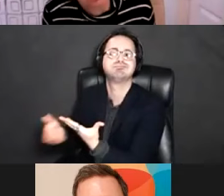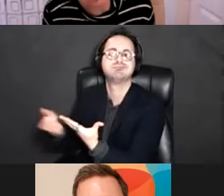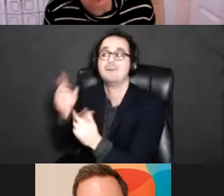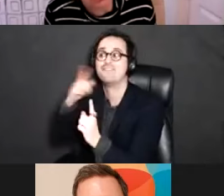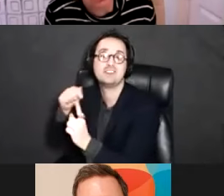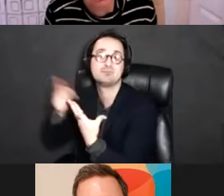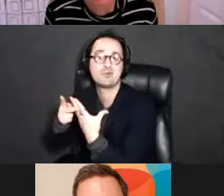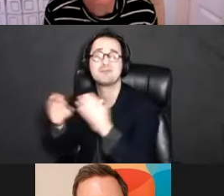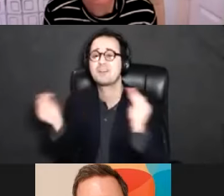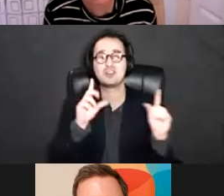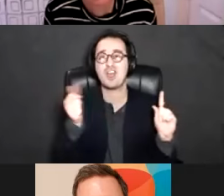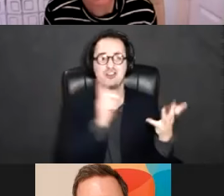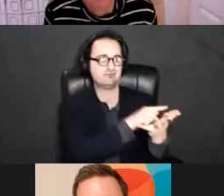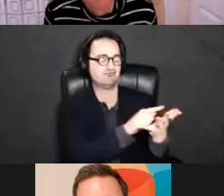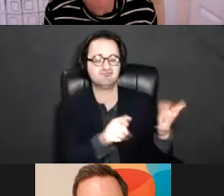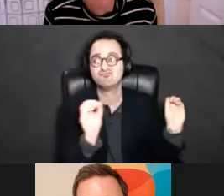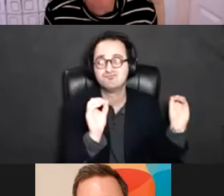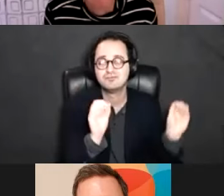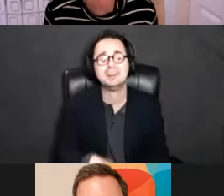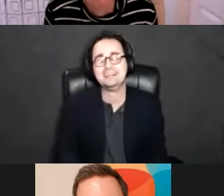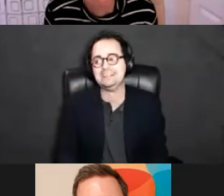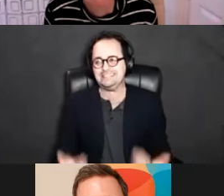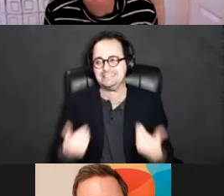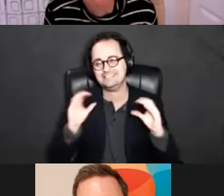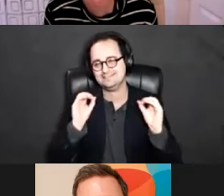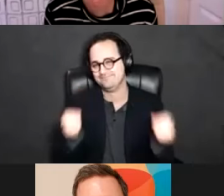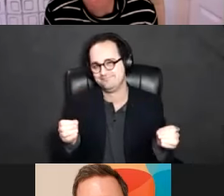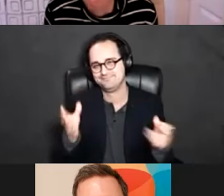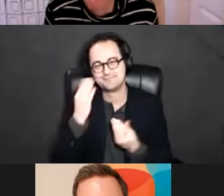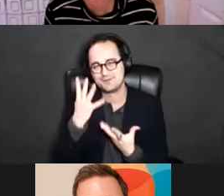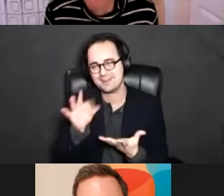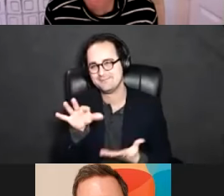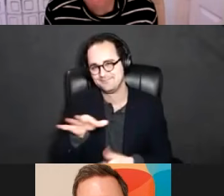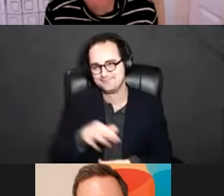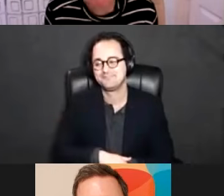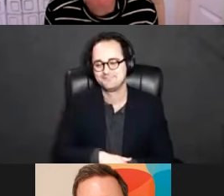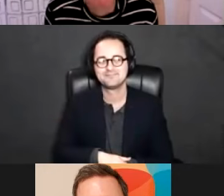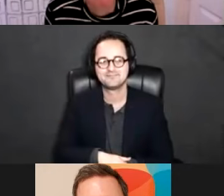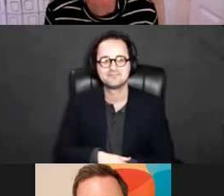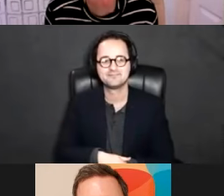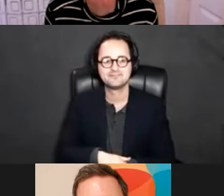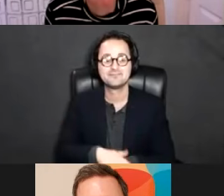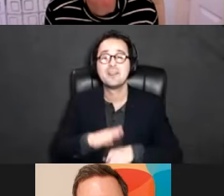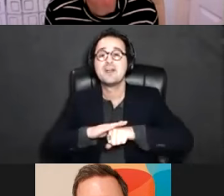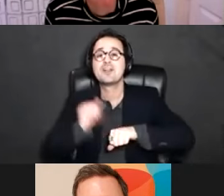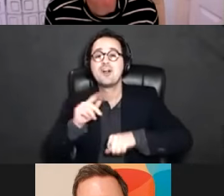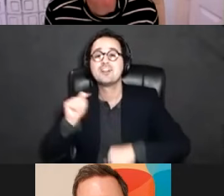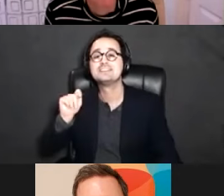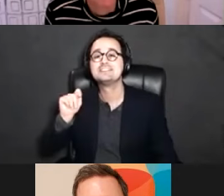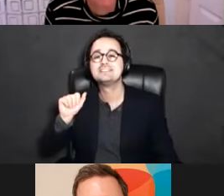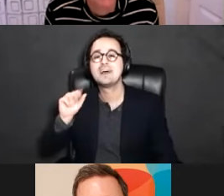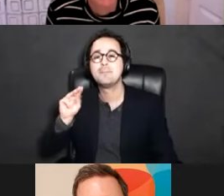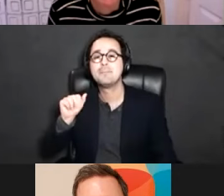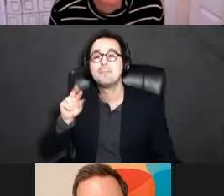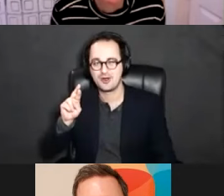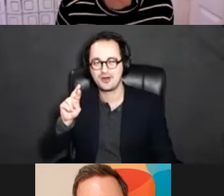for example. So I have no data to answer that, but I think it's a really great direction to go. I'm going to call on Tamar Green because I see